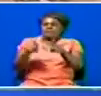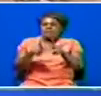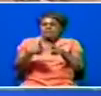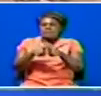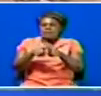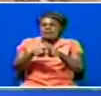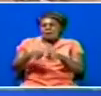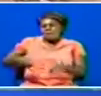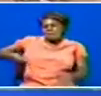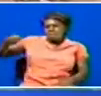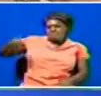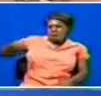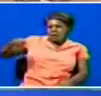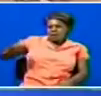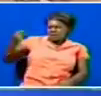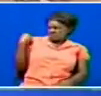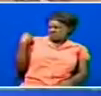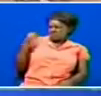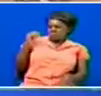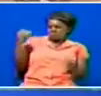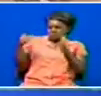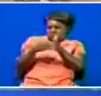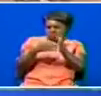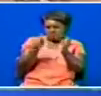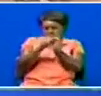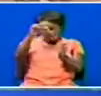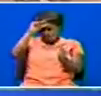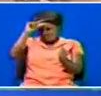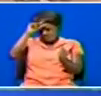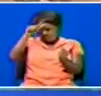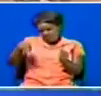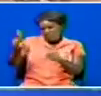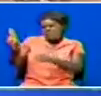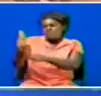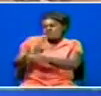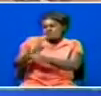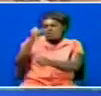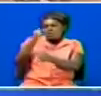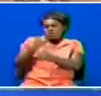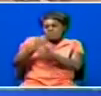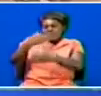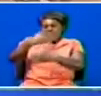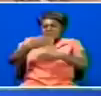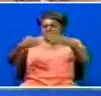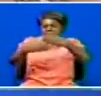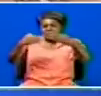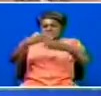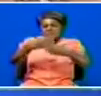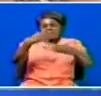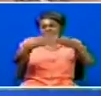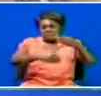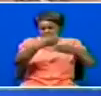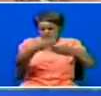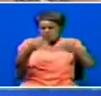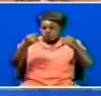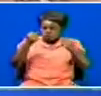plastic carrier bags that were recently banned by the government, which they use to make building material. All in an